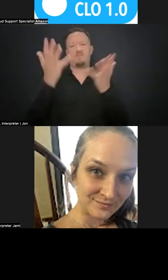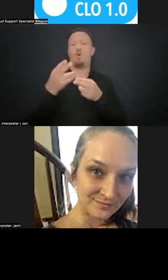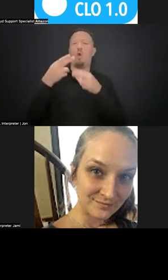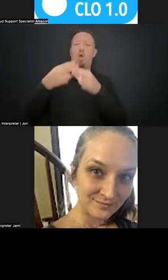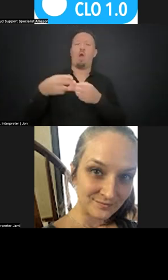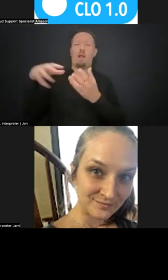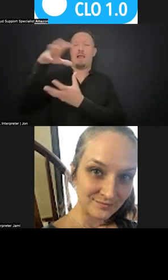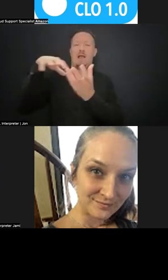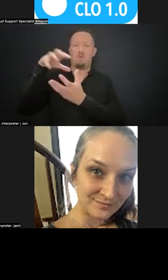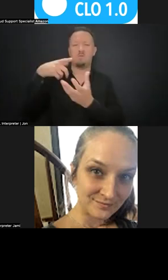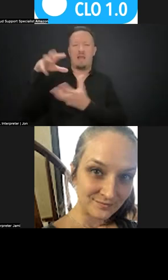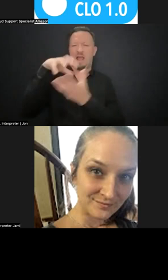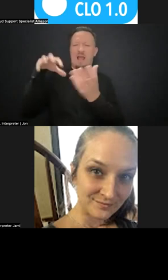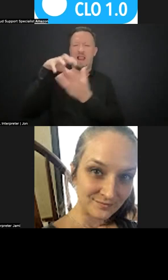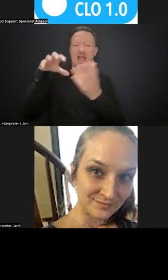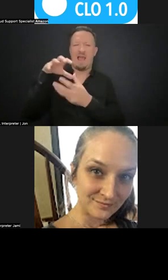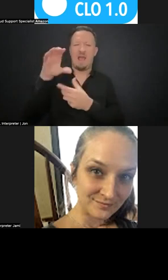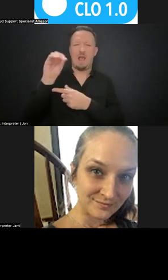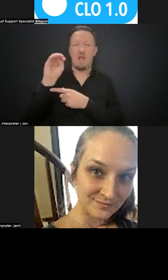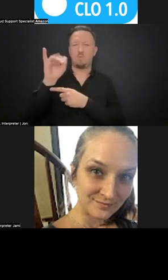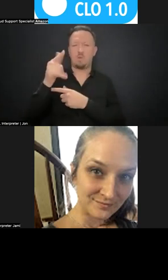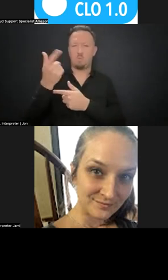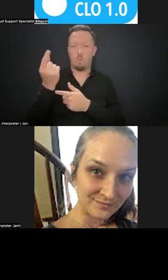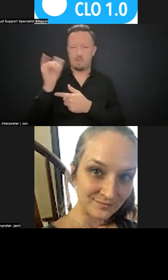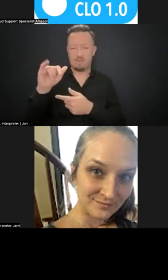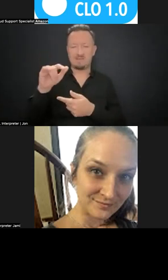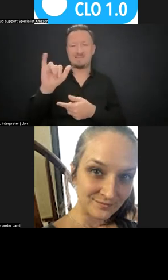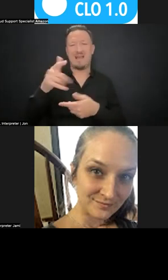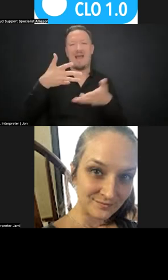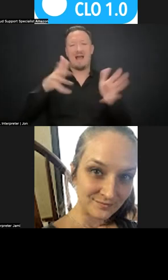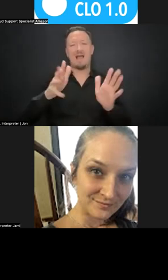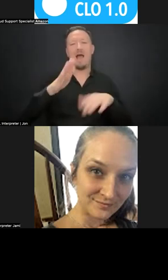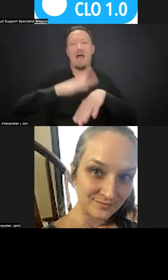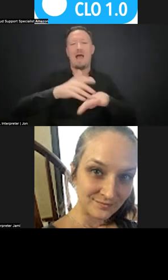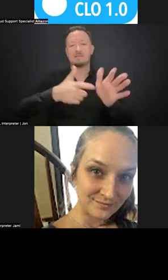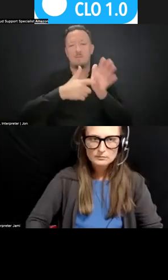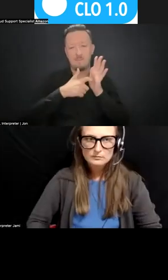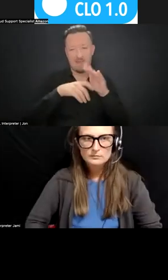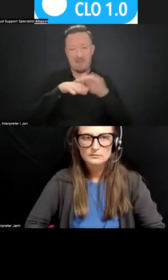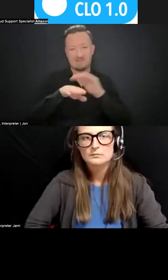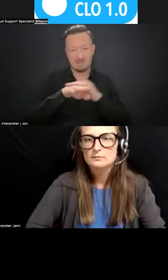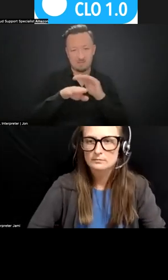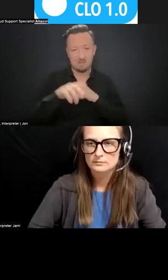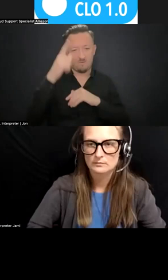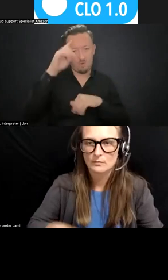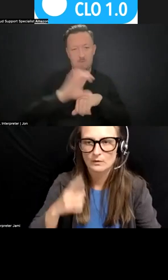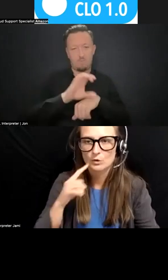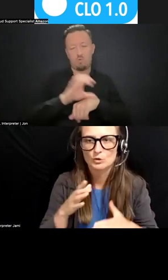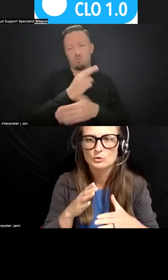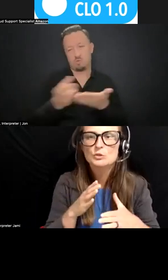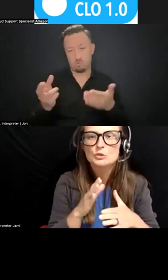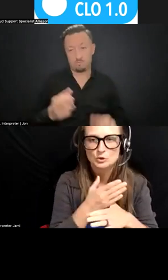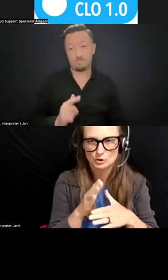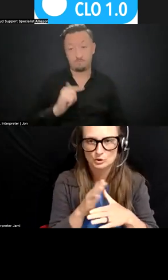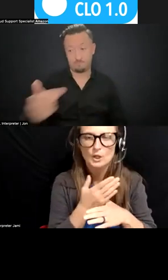Maybe I don't computing? need to hear it. Cloud computing is a See what paradigm time that is it? allows on-demand network access to shared computing resources, a model for